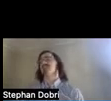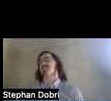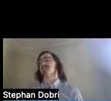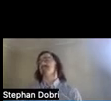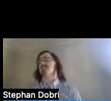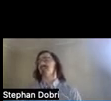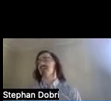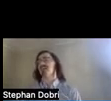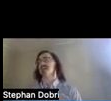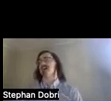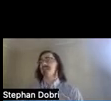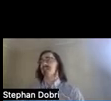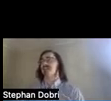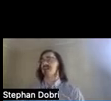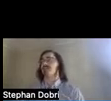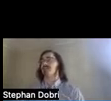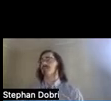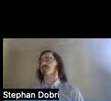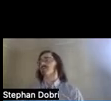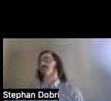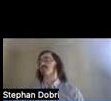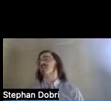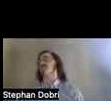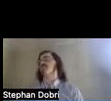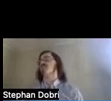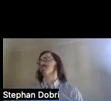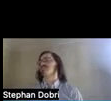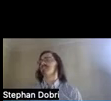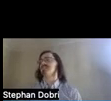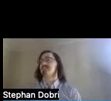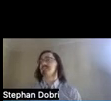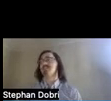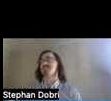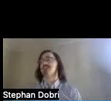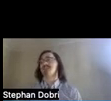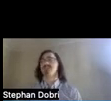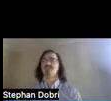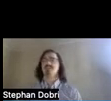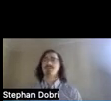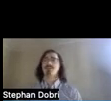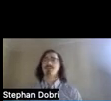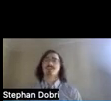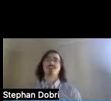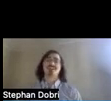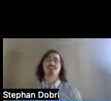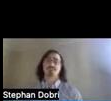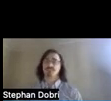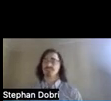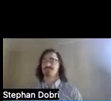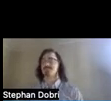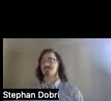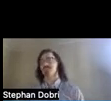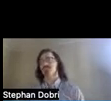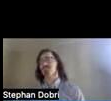adjust their assessments of the clients and their designs from groups, some groups just said the assessments couldn't be done and stated what they would have done in